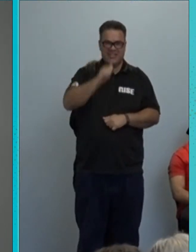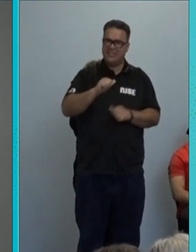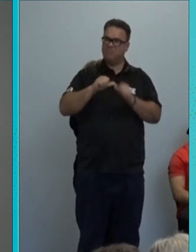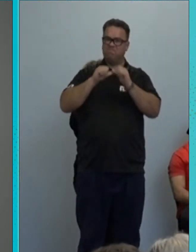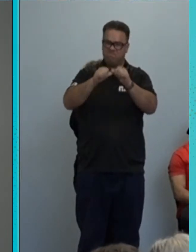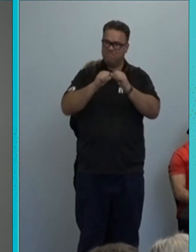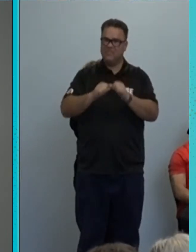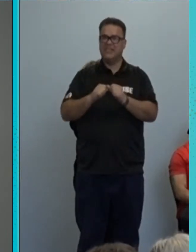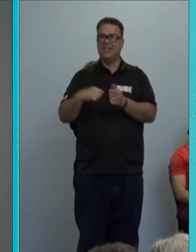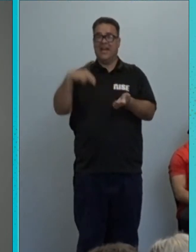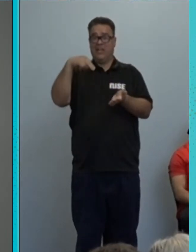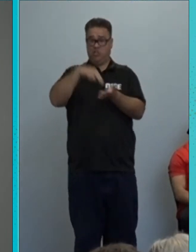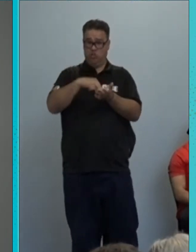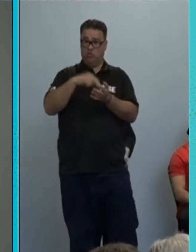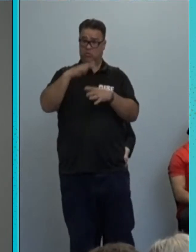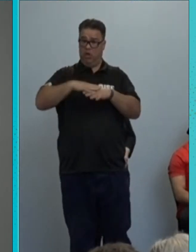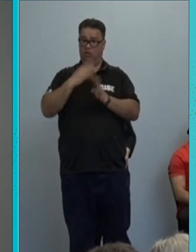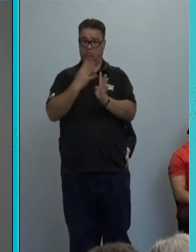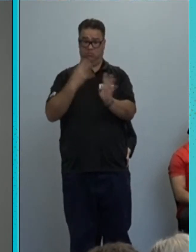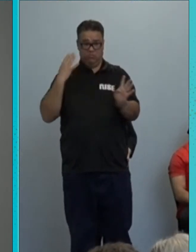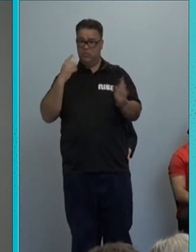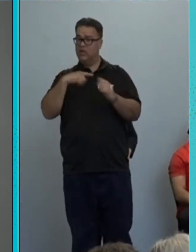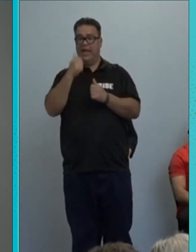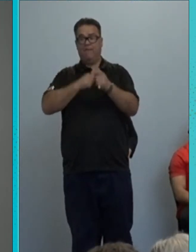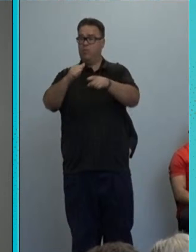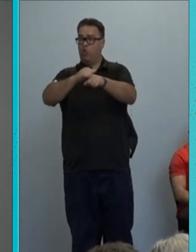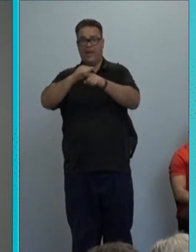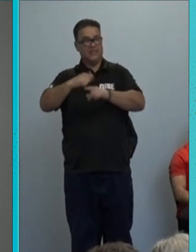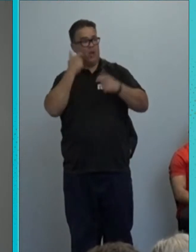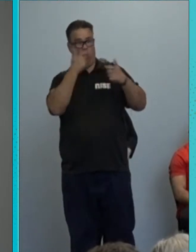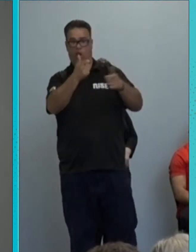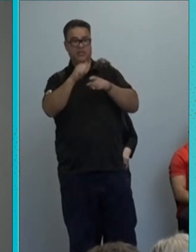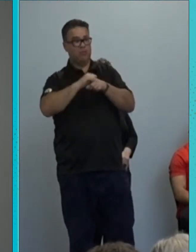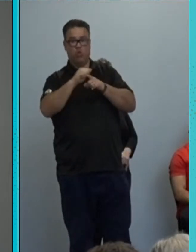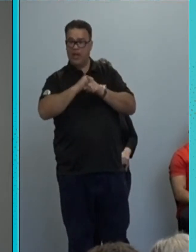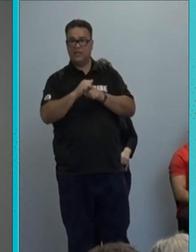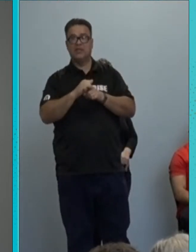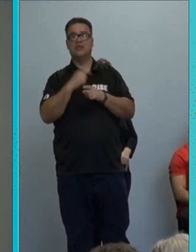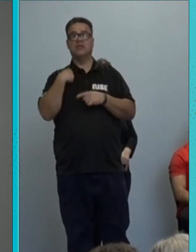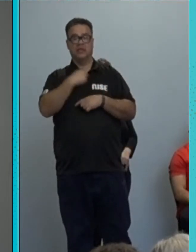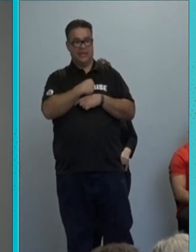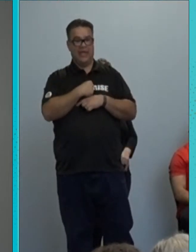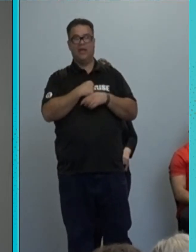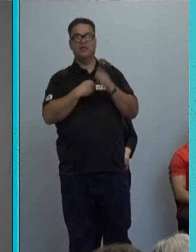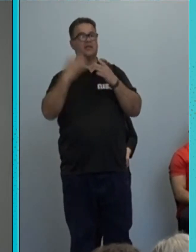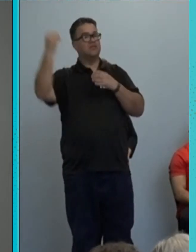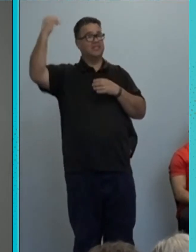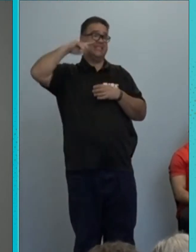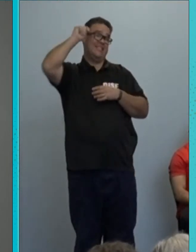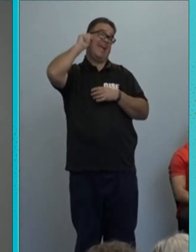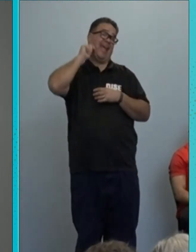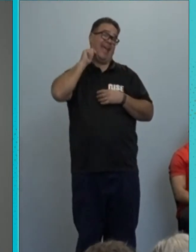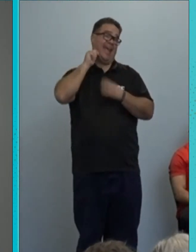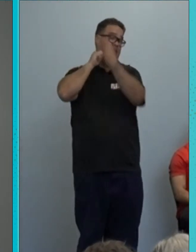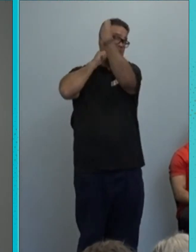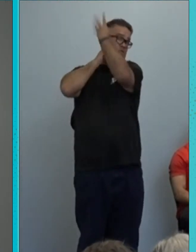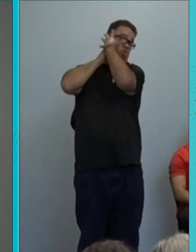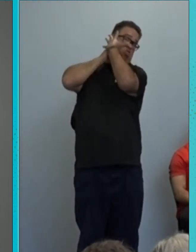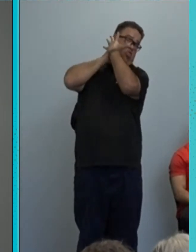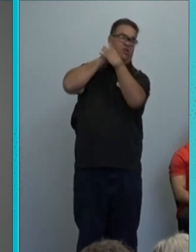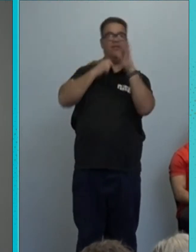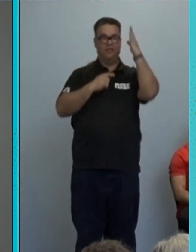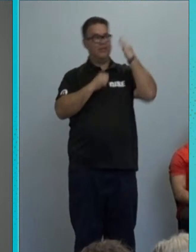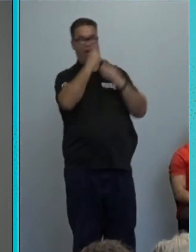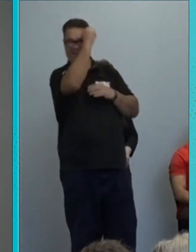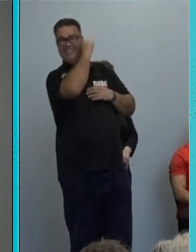on the sidelines during every practice. The left side of my face was tan. The right side of my face